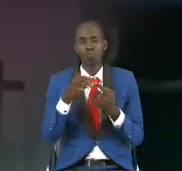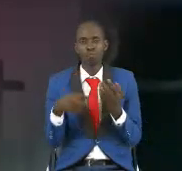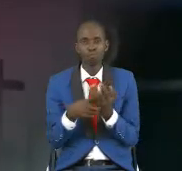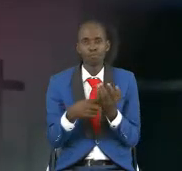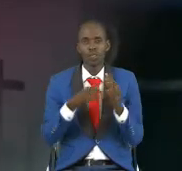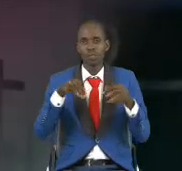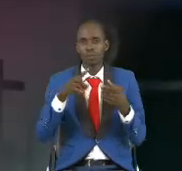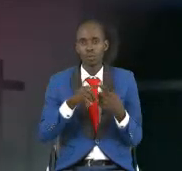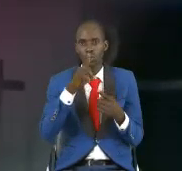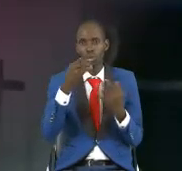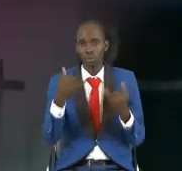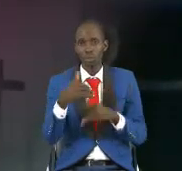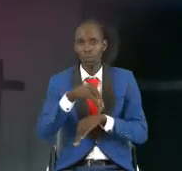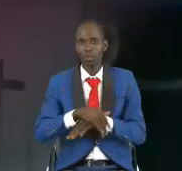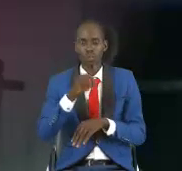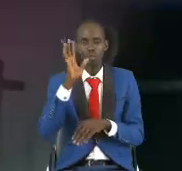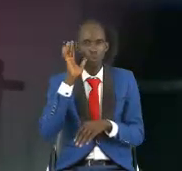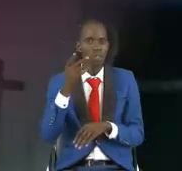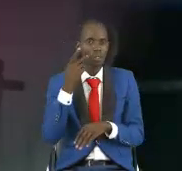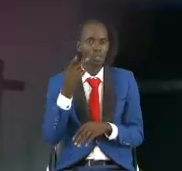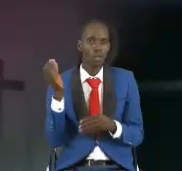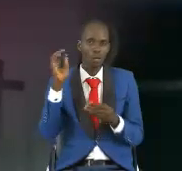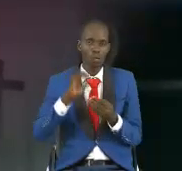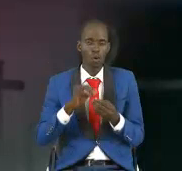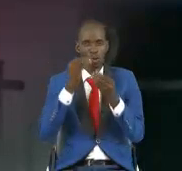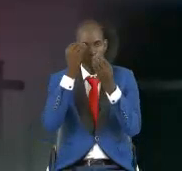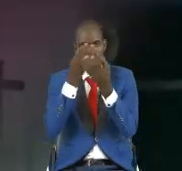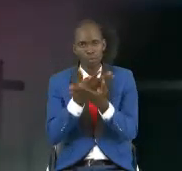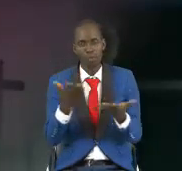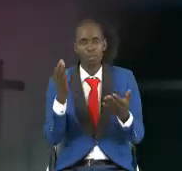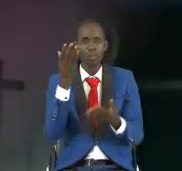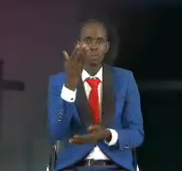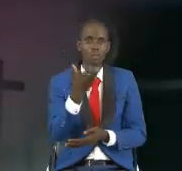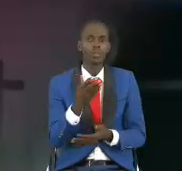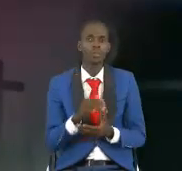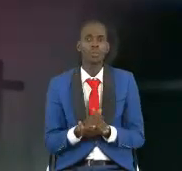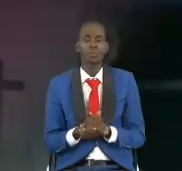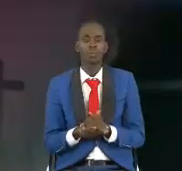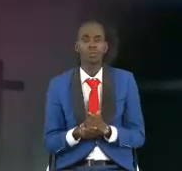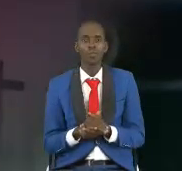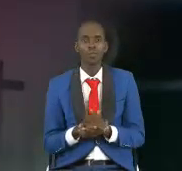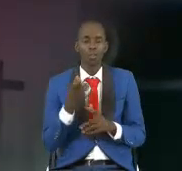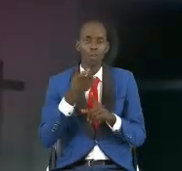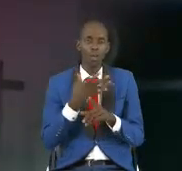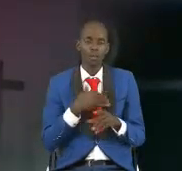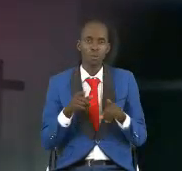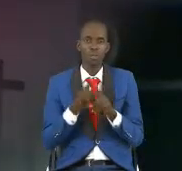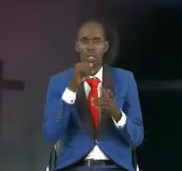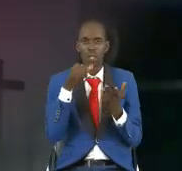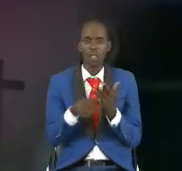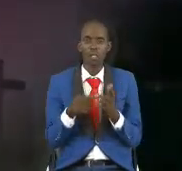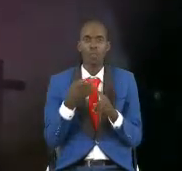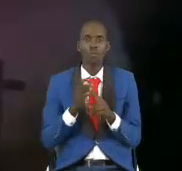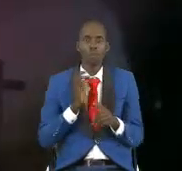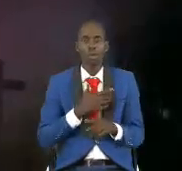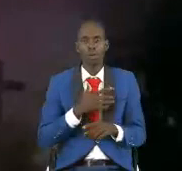will find the details in the letter from our pastor to you. A letter is